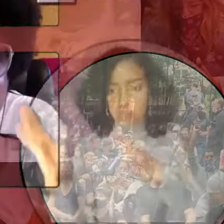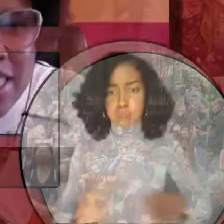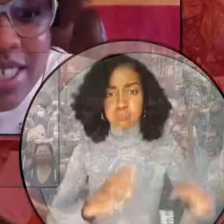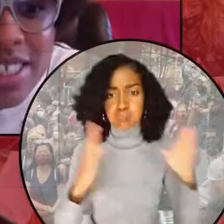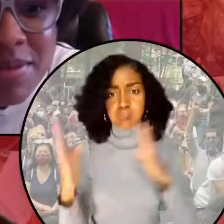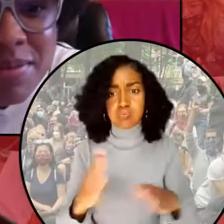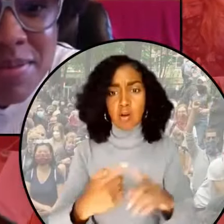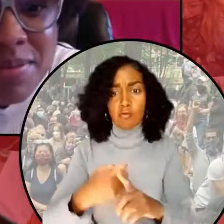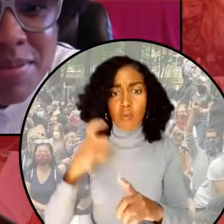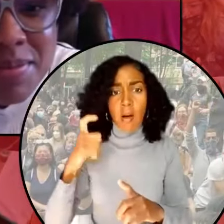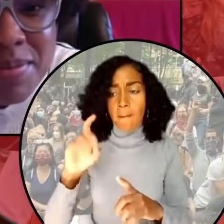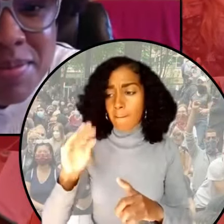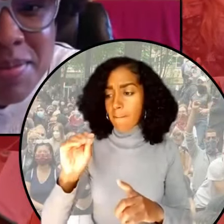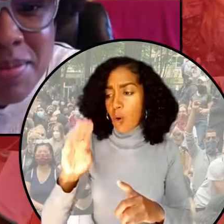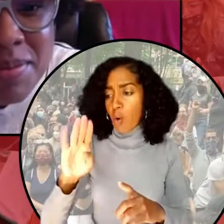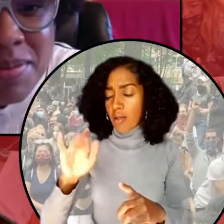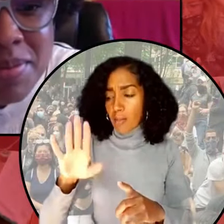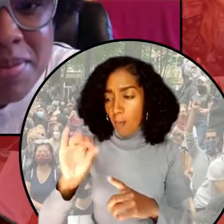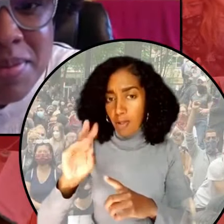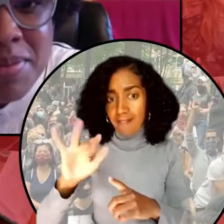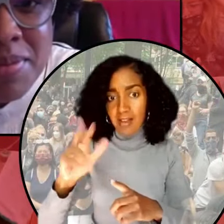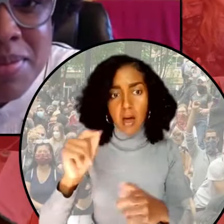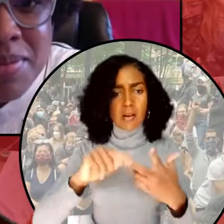you have for us?